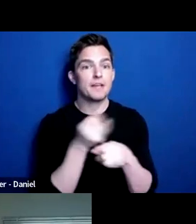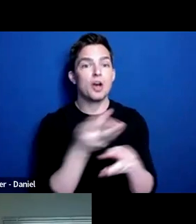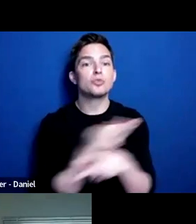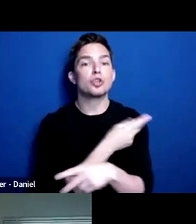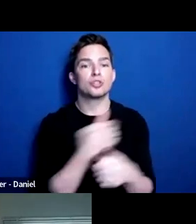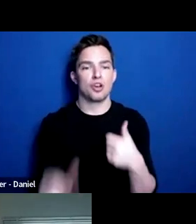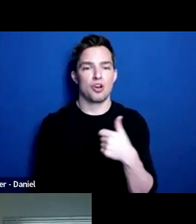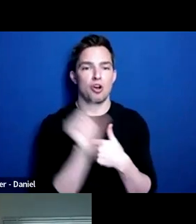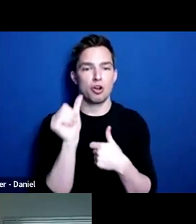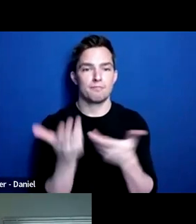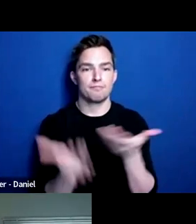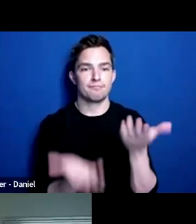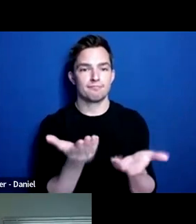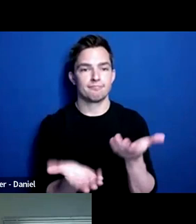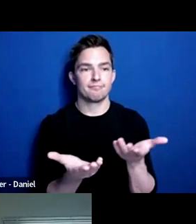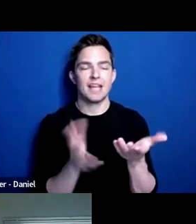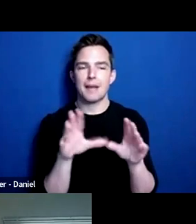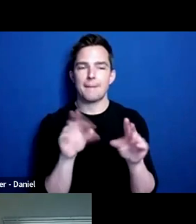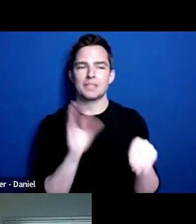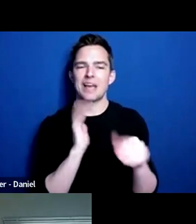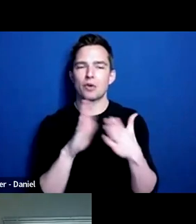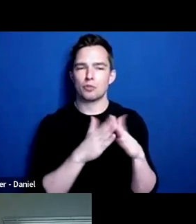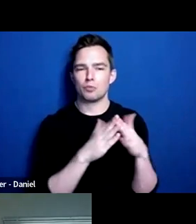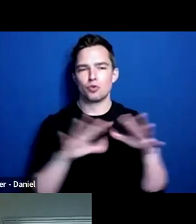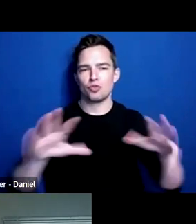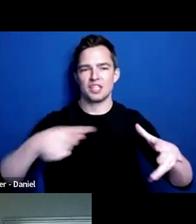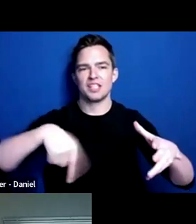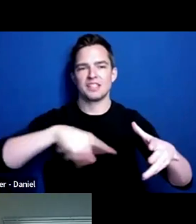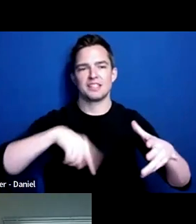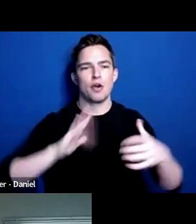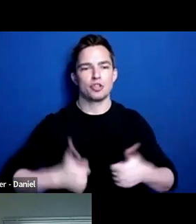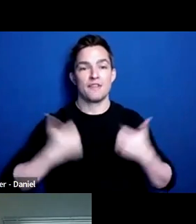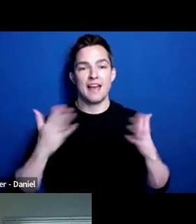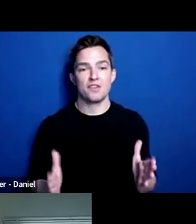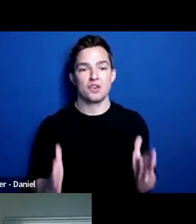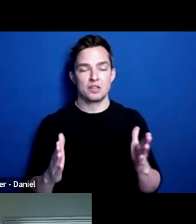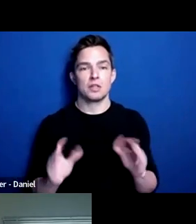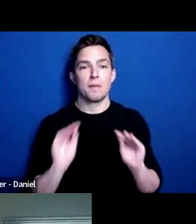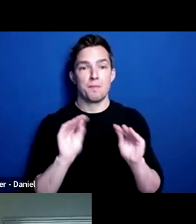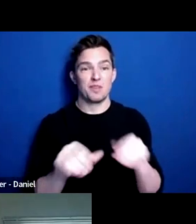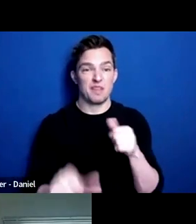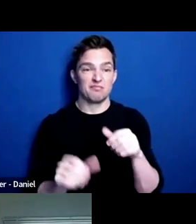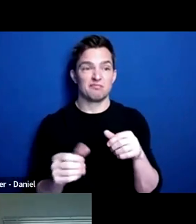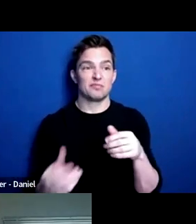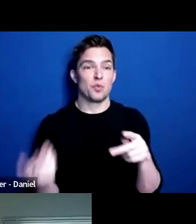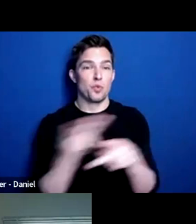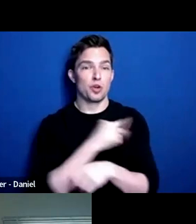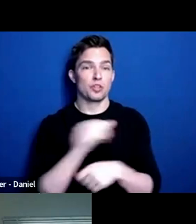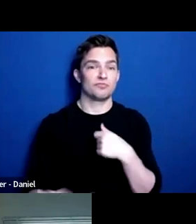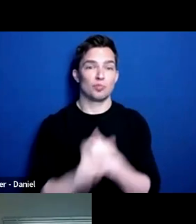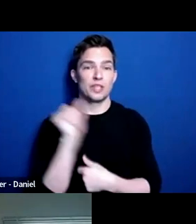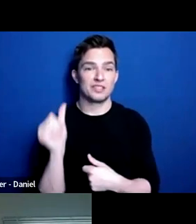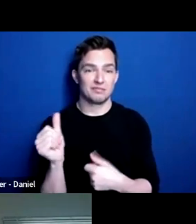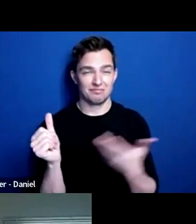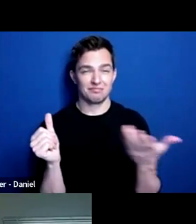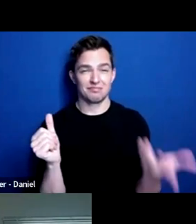harm, really puts our community members, our survivors at more risk. There is also a sense